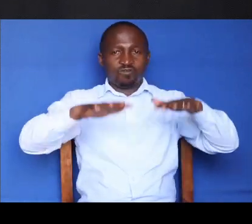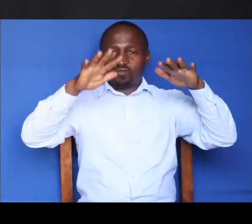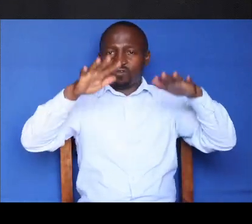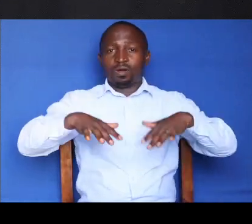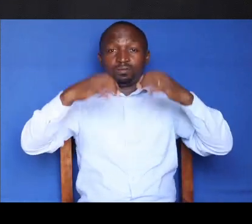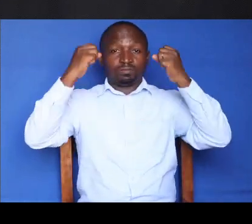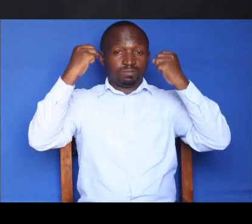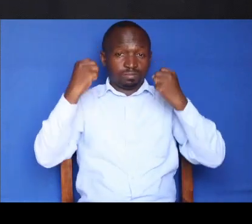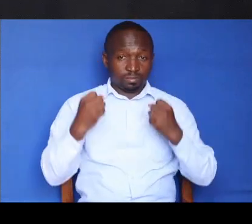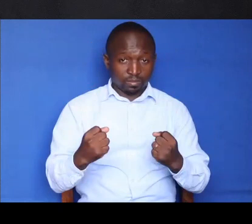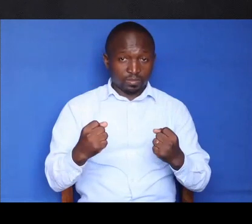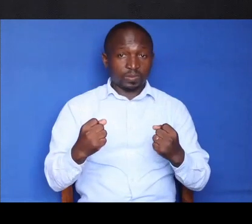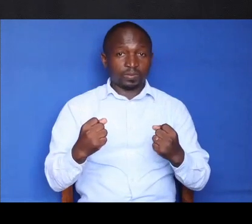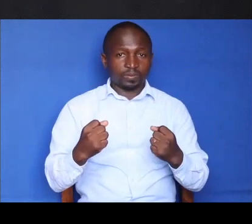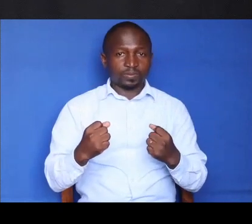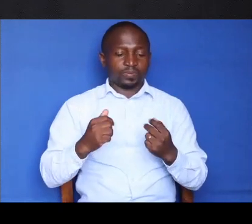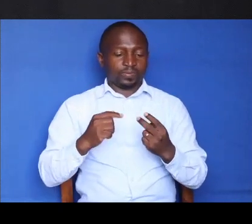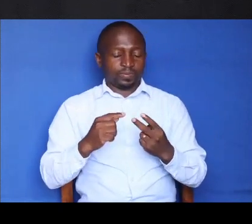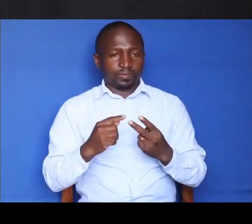of heavy rains.